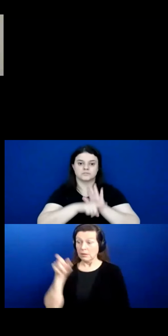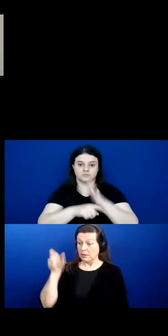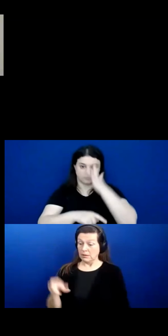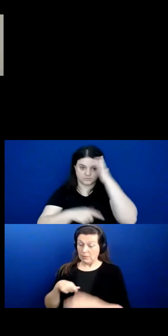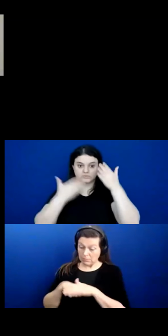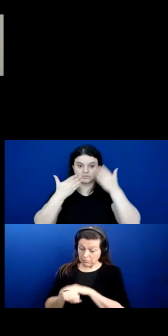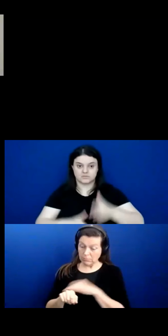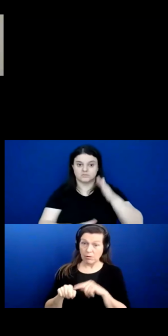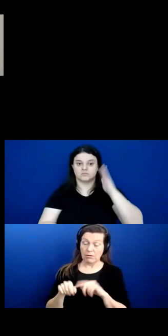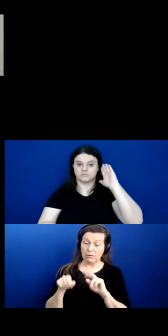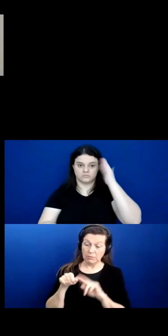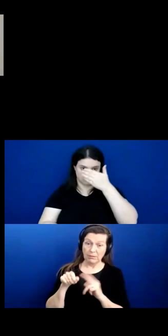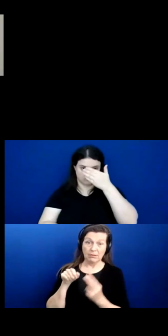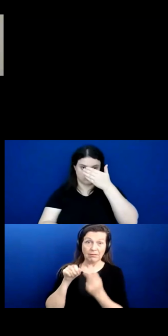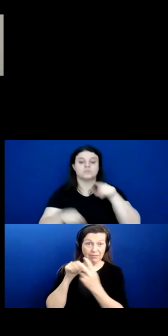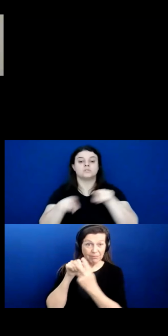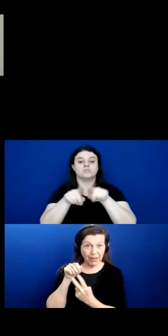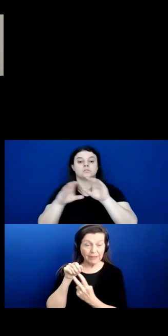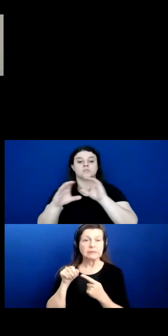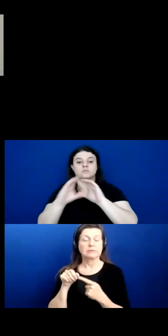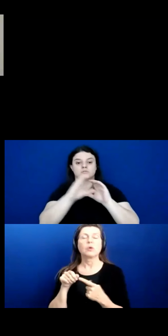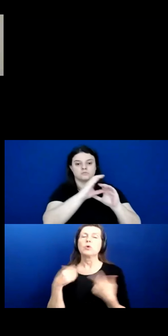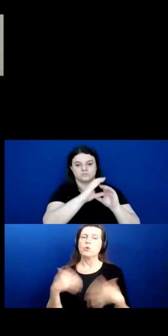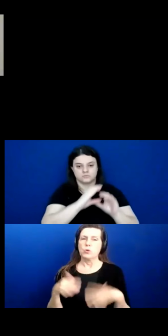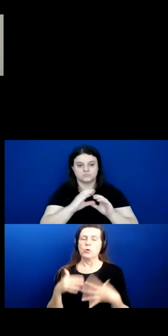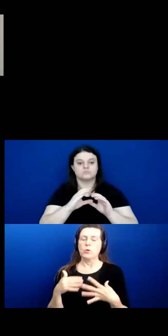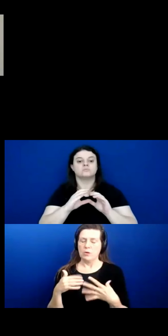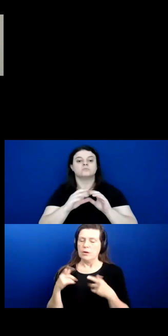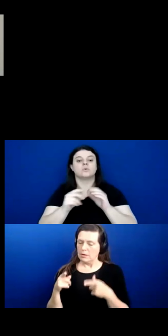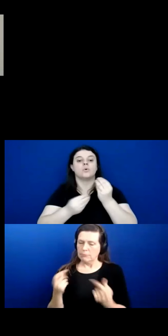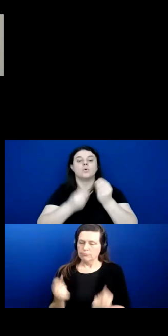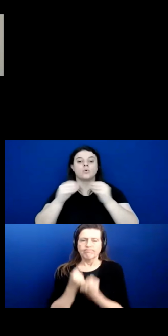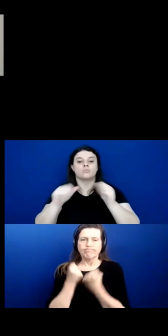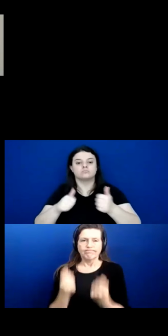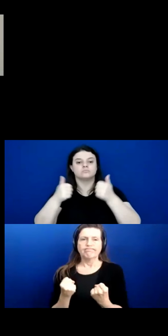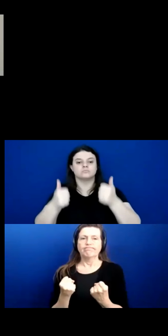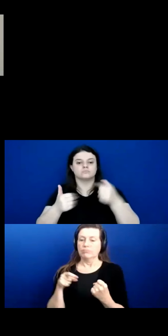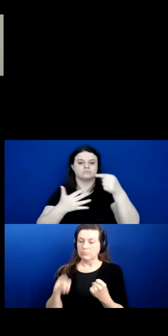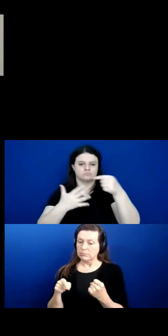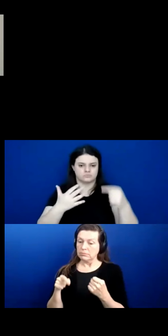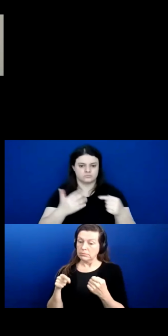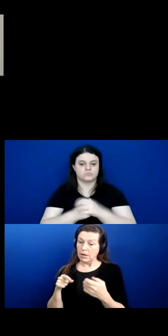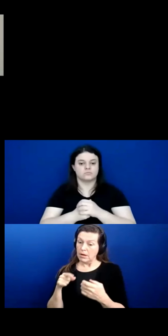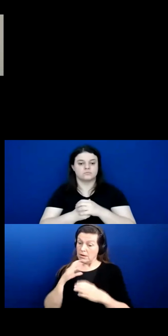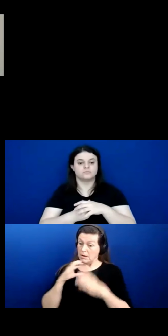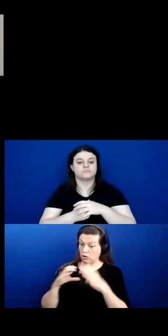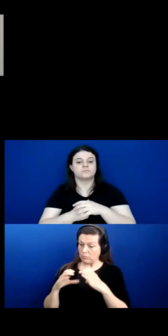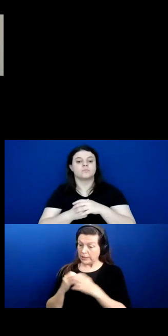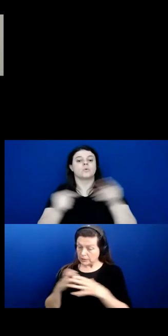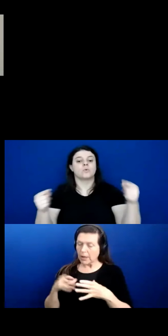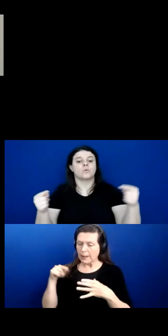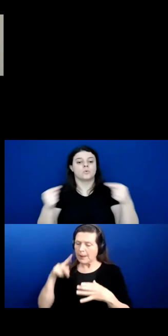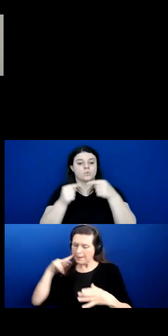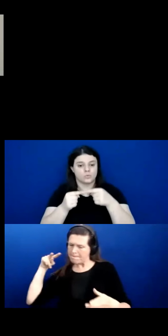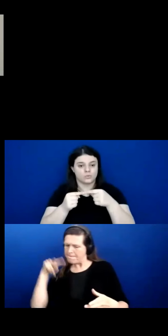blindness, and communication research is an area of strength in the field of deaf blindness, according to Bruce and